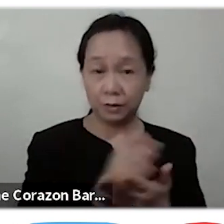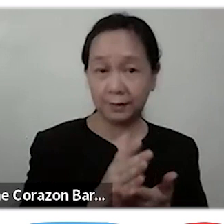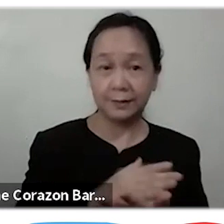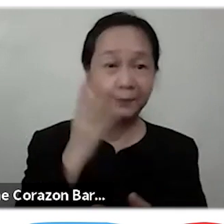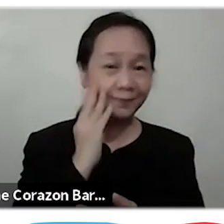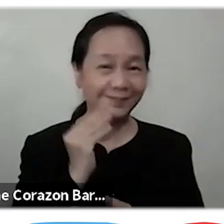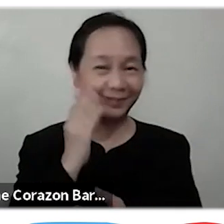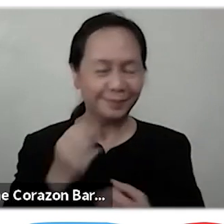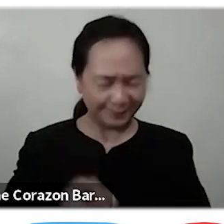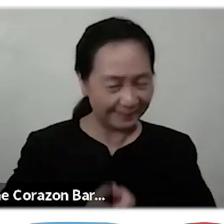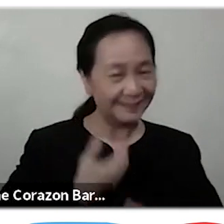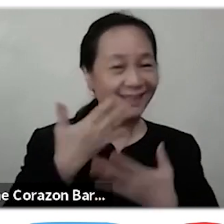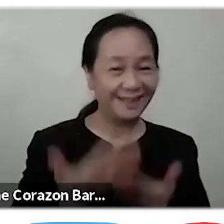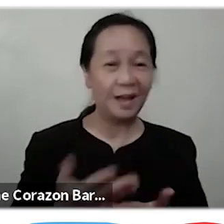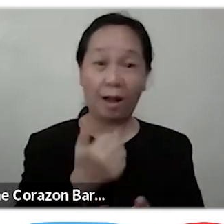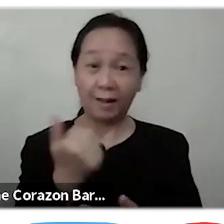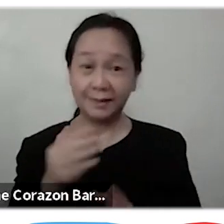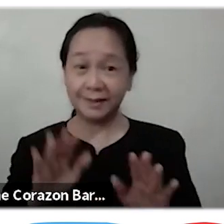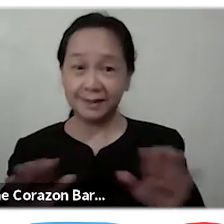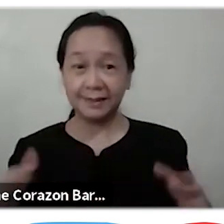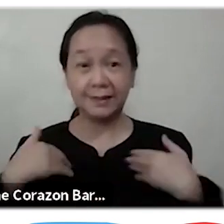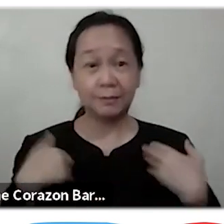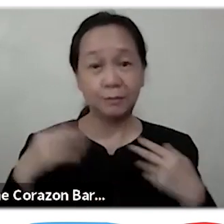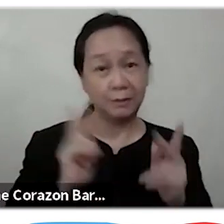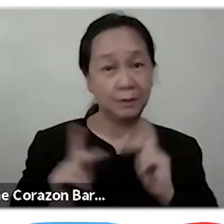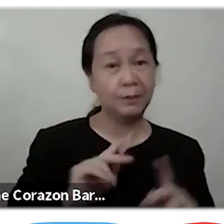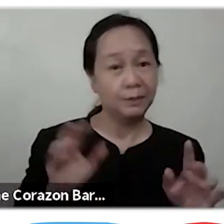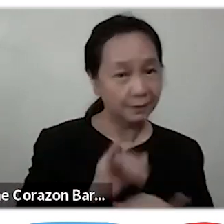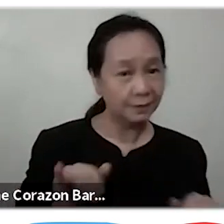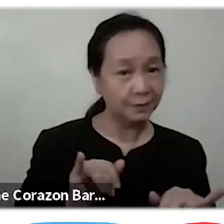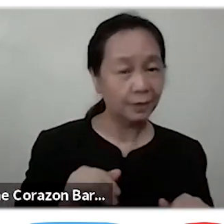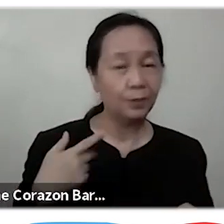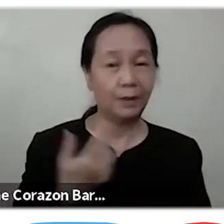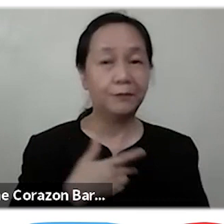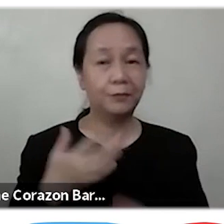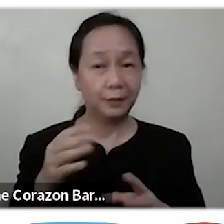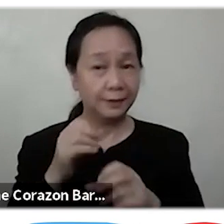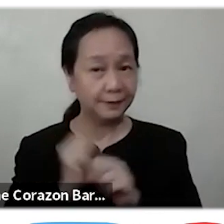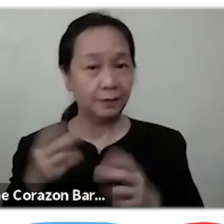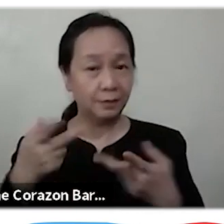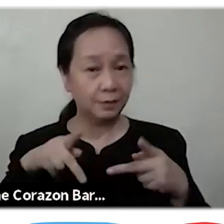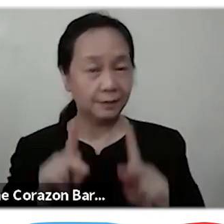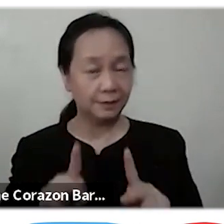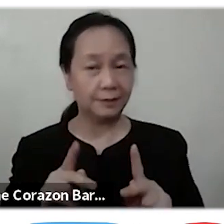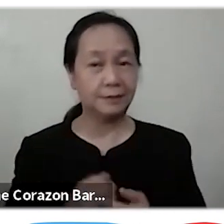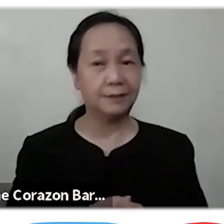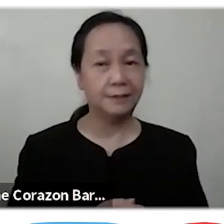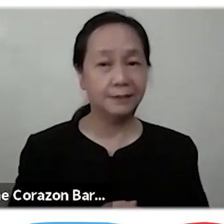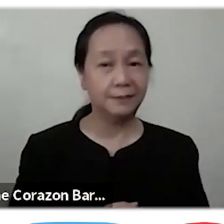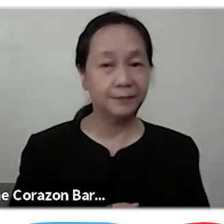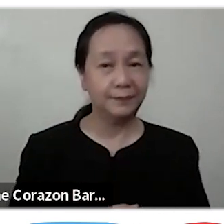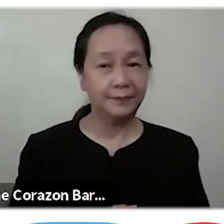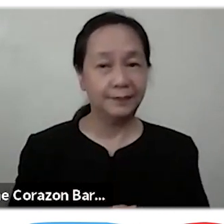to inspire other children and young people like us. So we are getting this opportunity from this initiative.